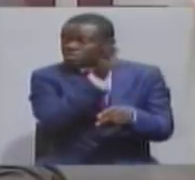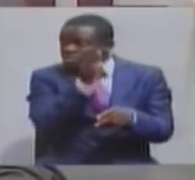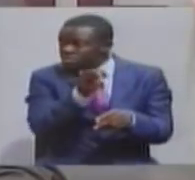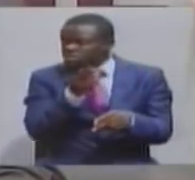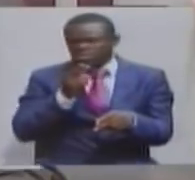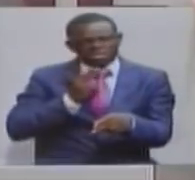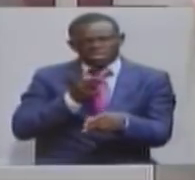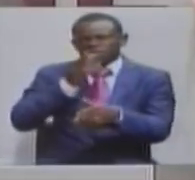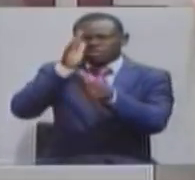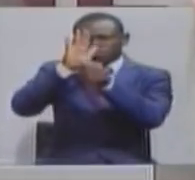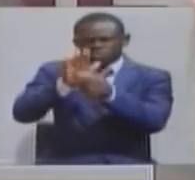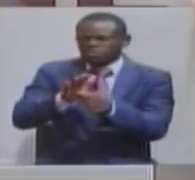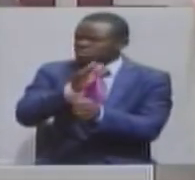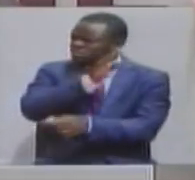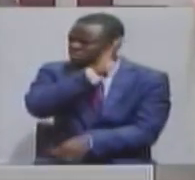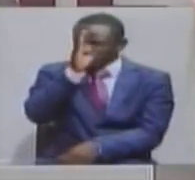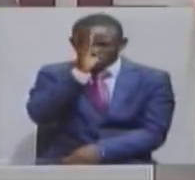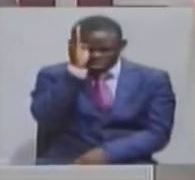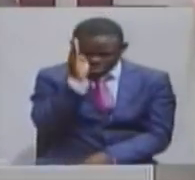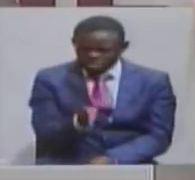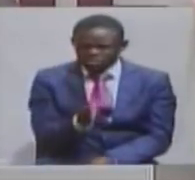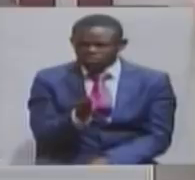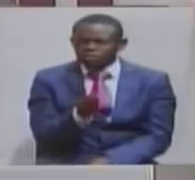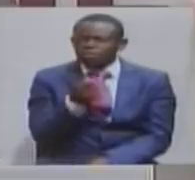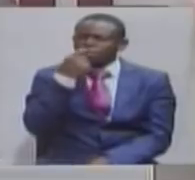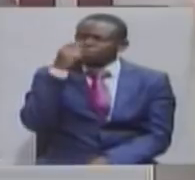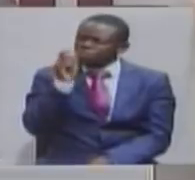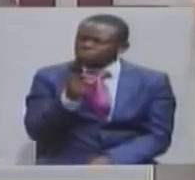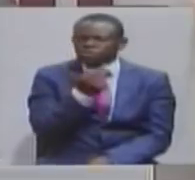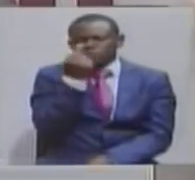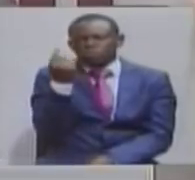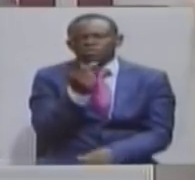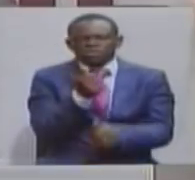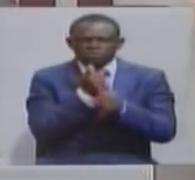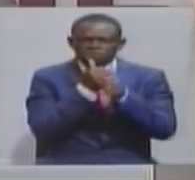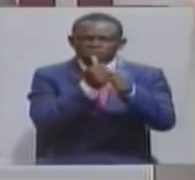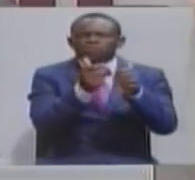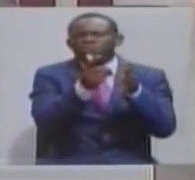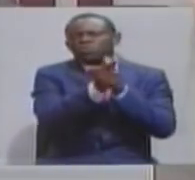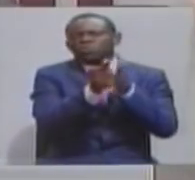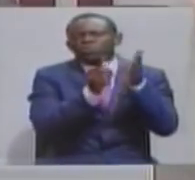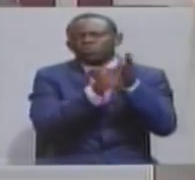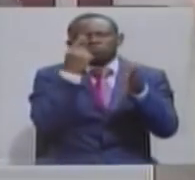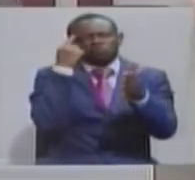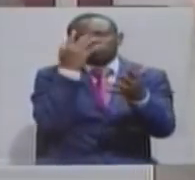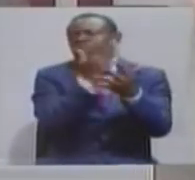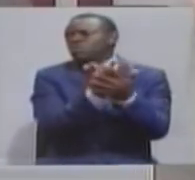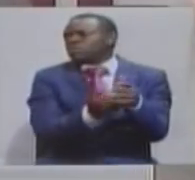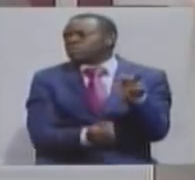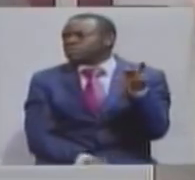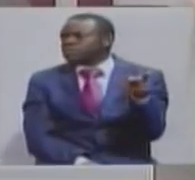with the regulations of the correctional facilities. Because you don't just go, like we had Hakainde going